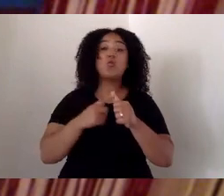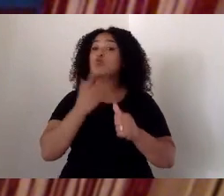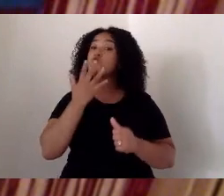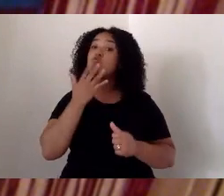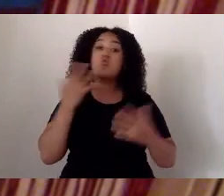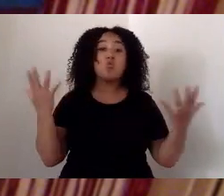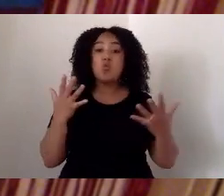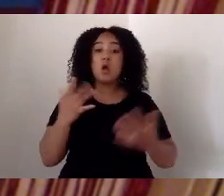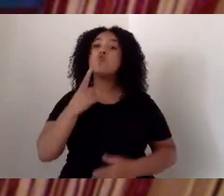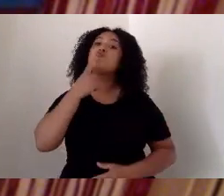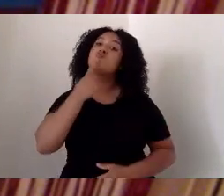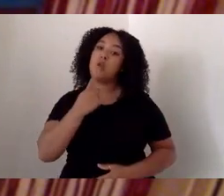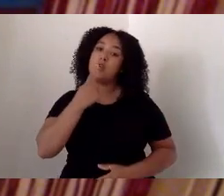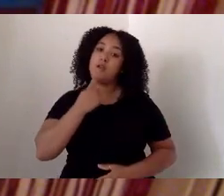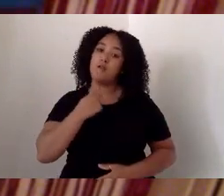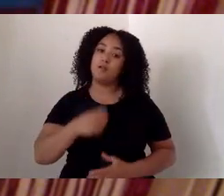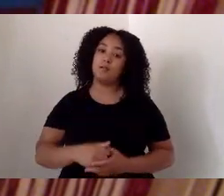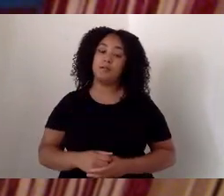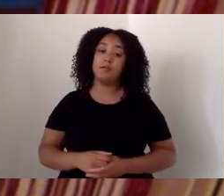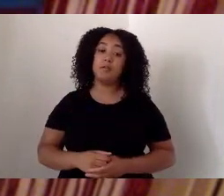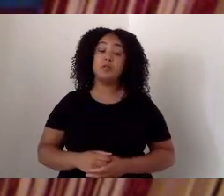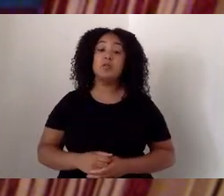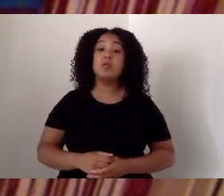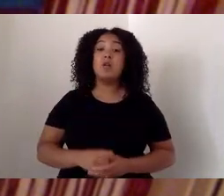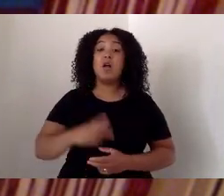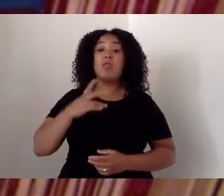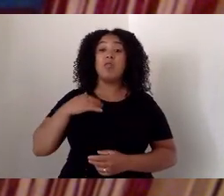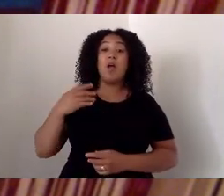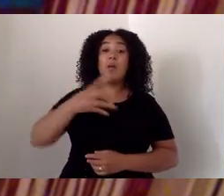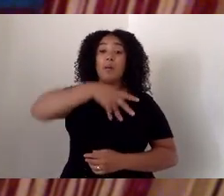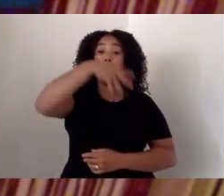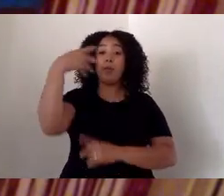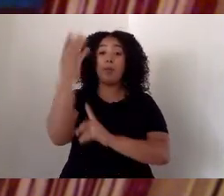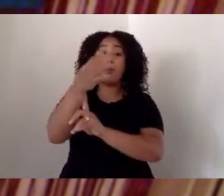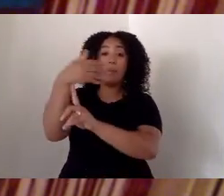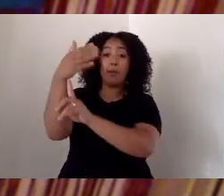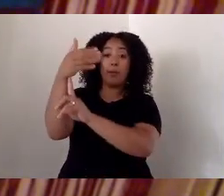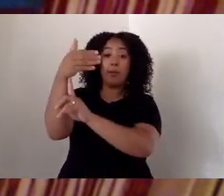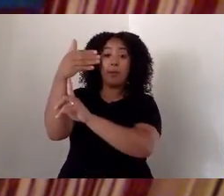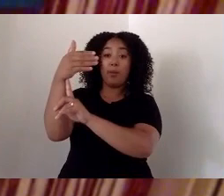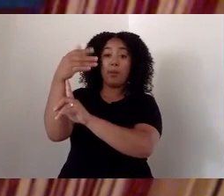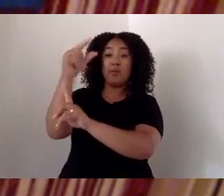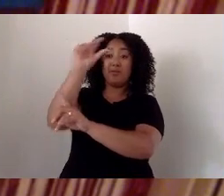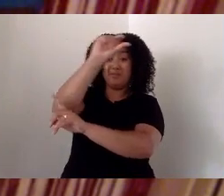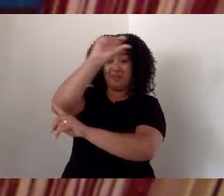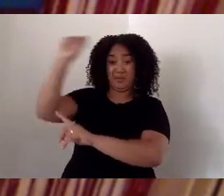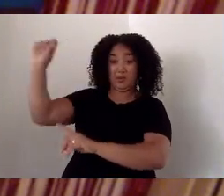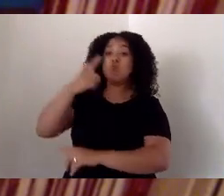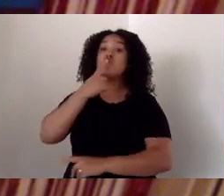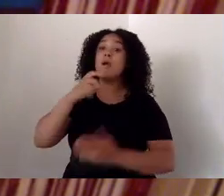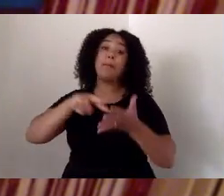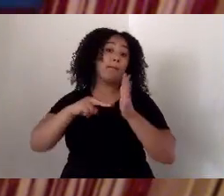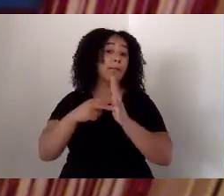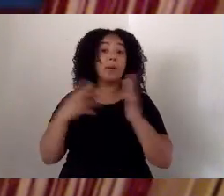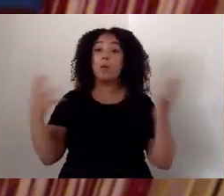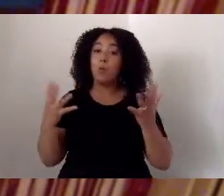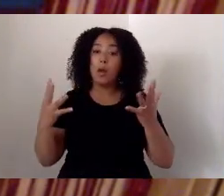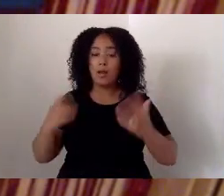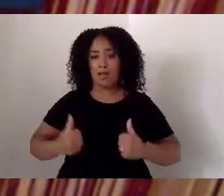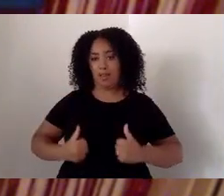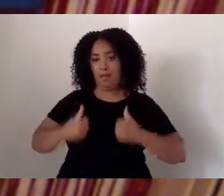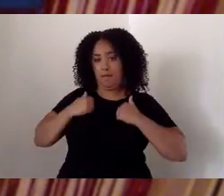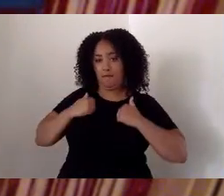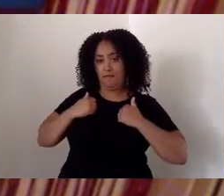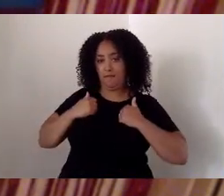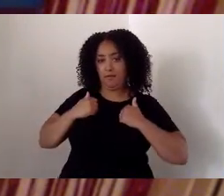Pride flag, red traditionally symbolizes life. So when I'm thinking about life, I'm oftentimes thinking about